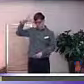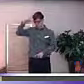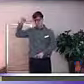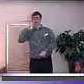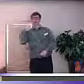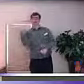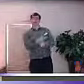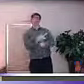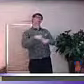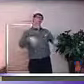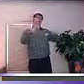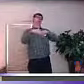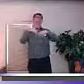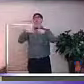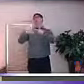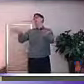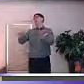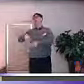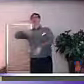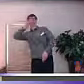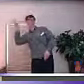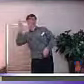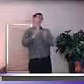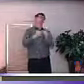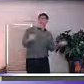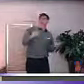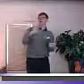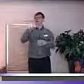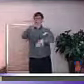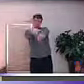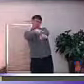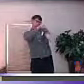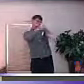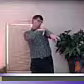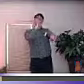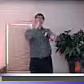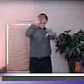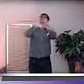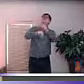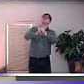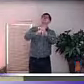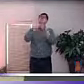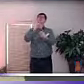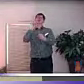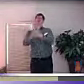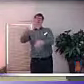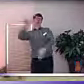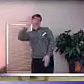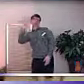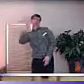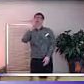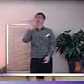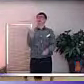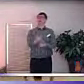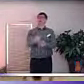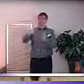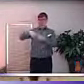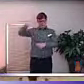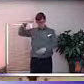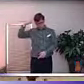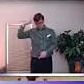the opening of the third act. It's long been interpreted that Hamlet was